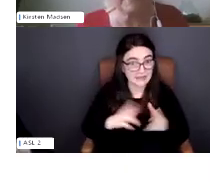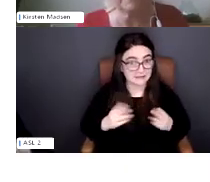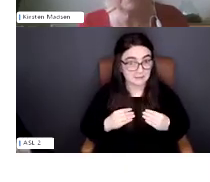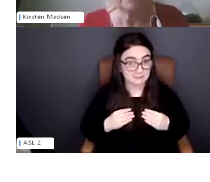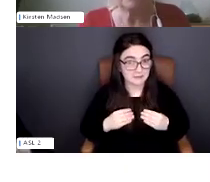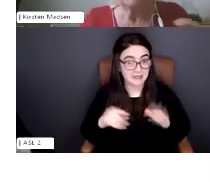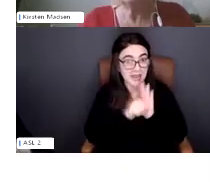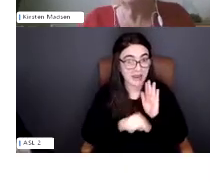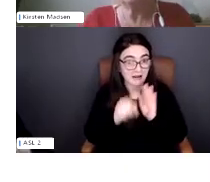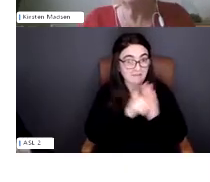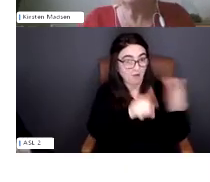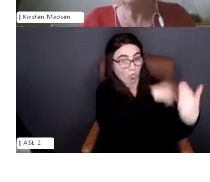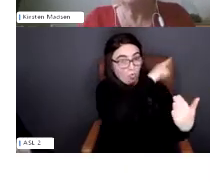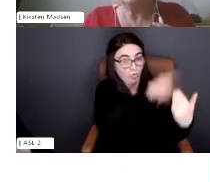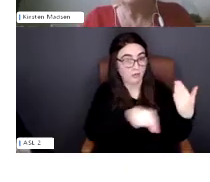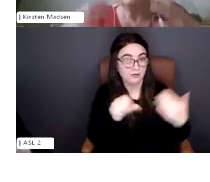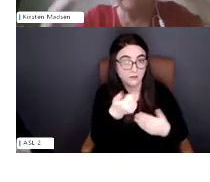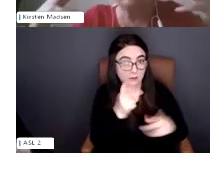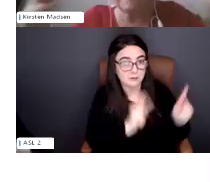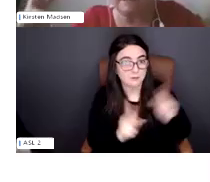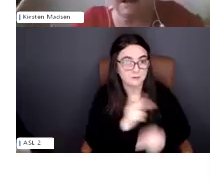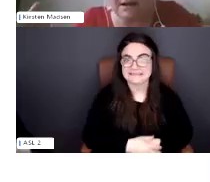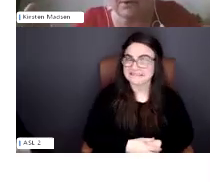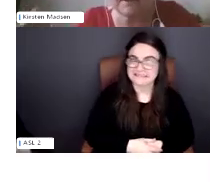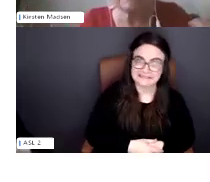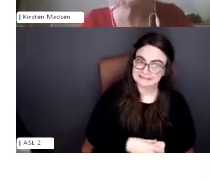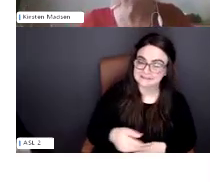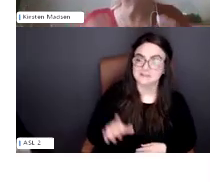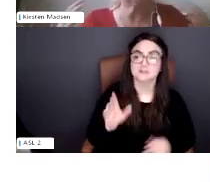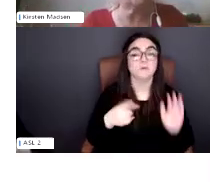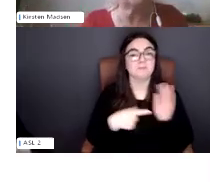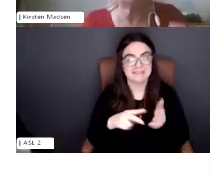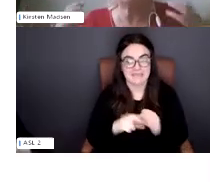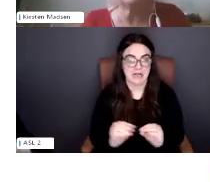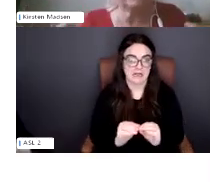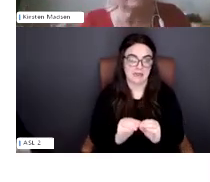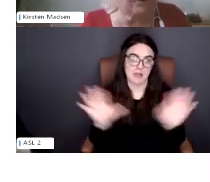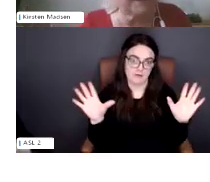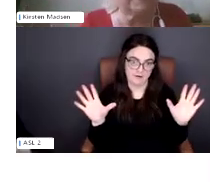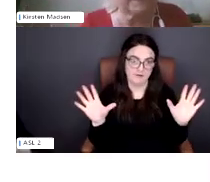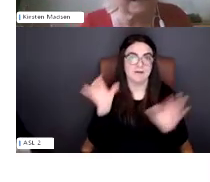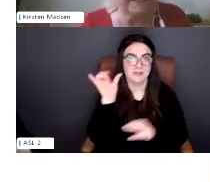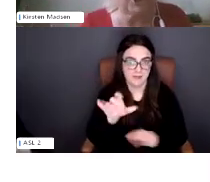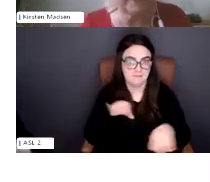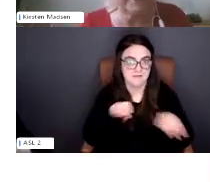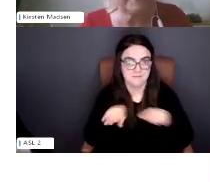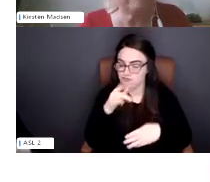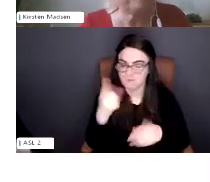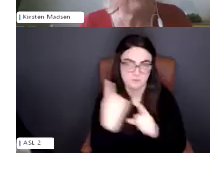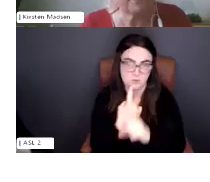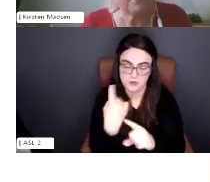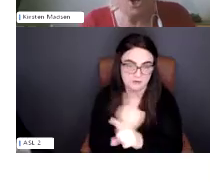somebody else. So they have these aha moments. It also sparks really important